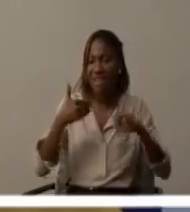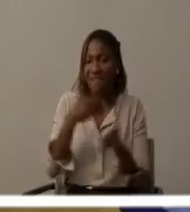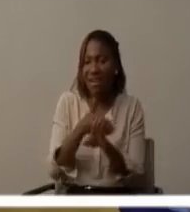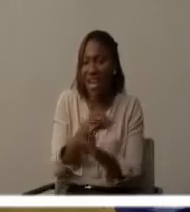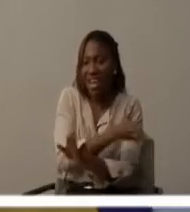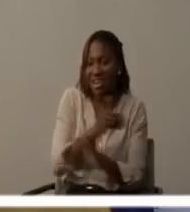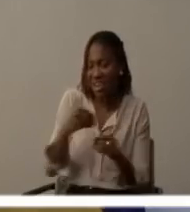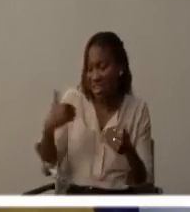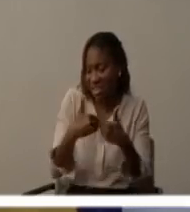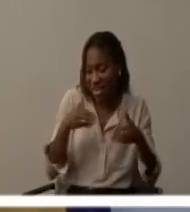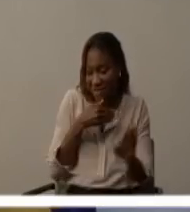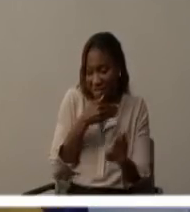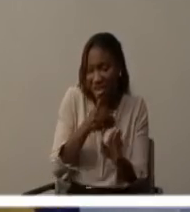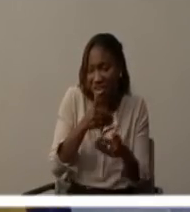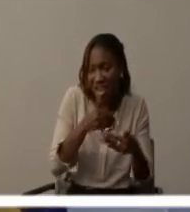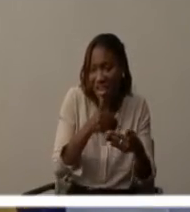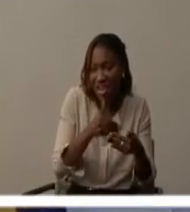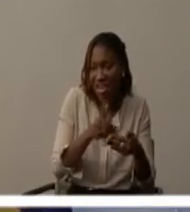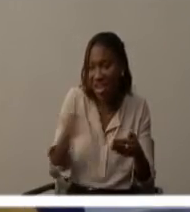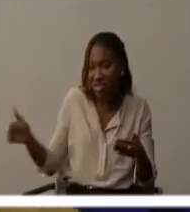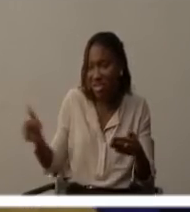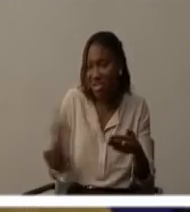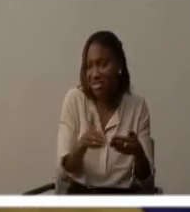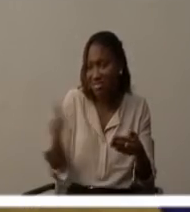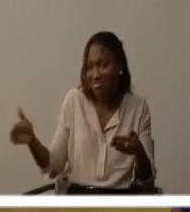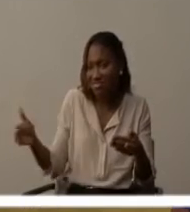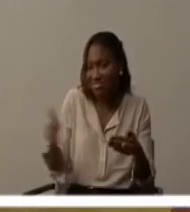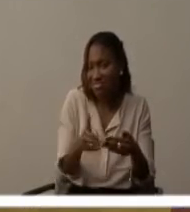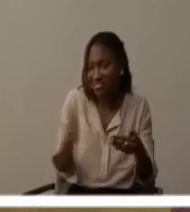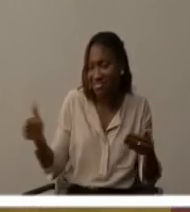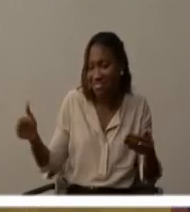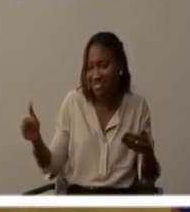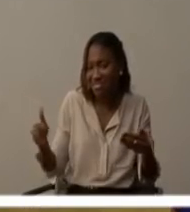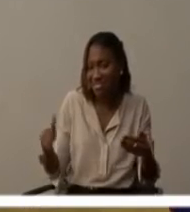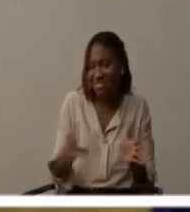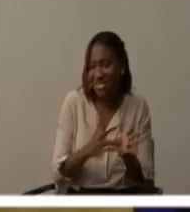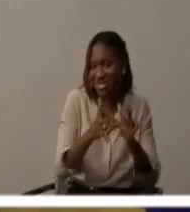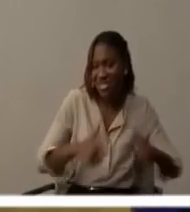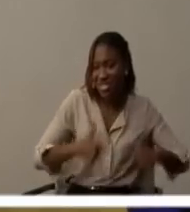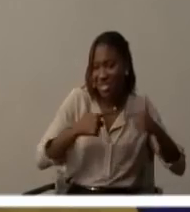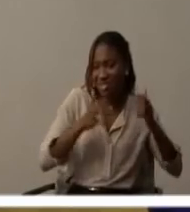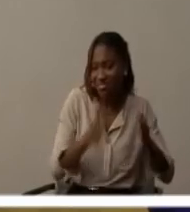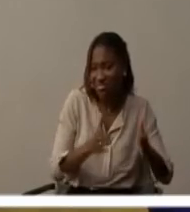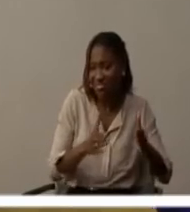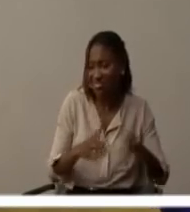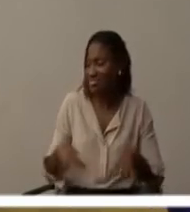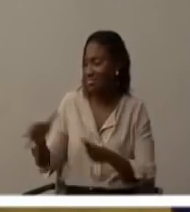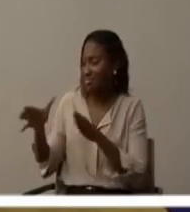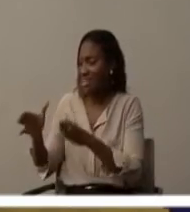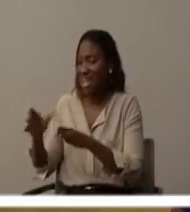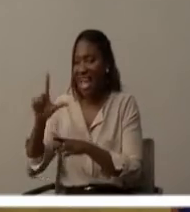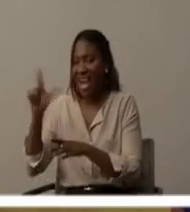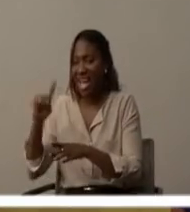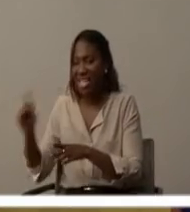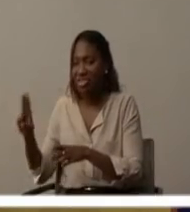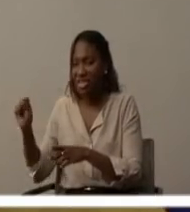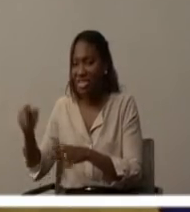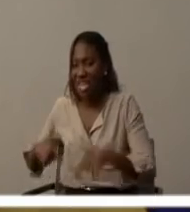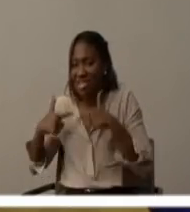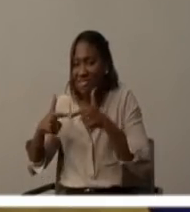that he's very close to. And yet, when he got the message that your friend